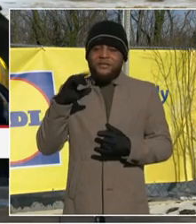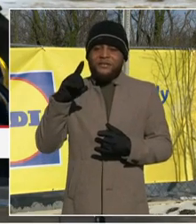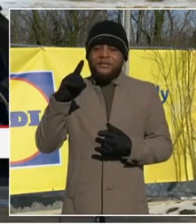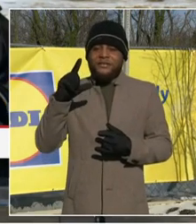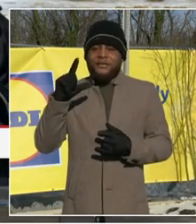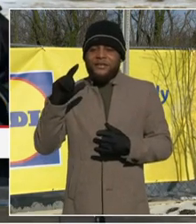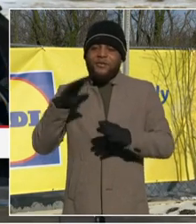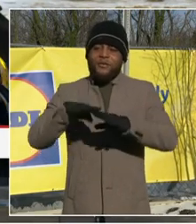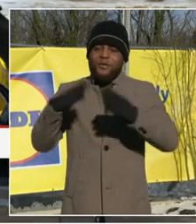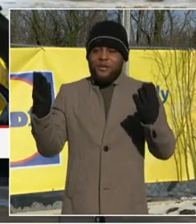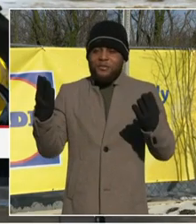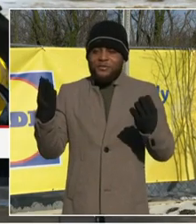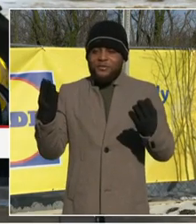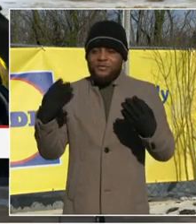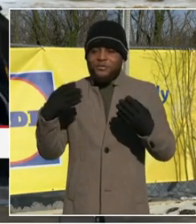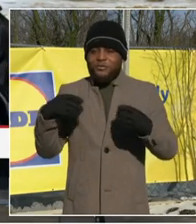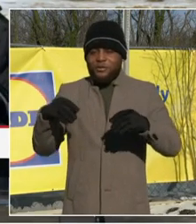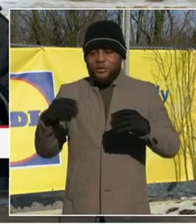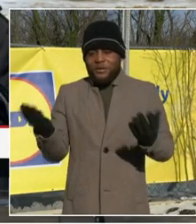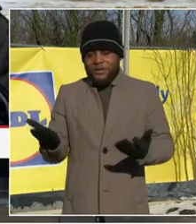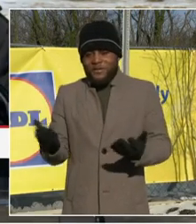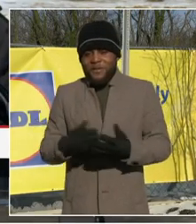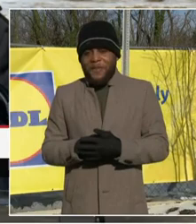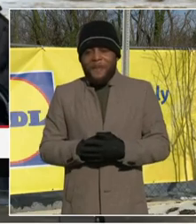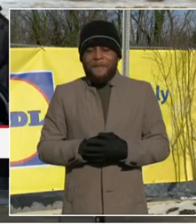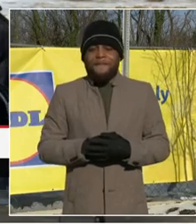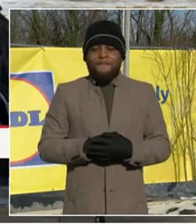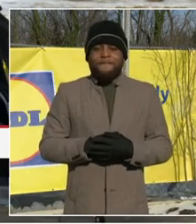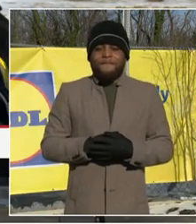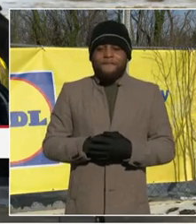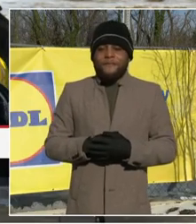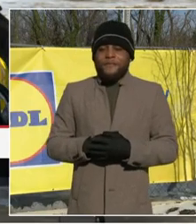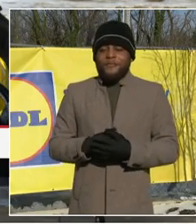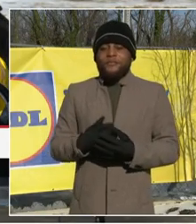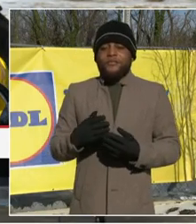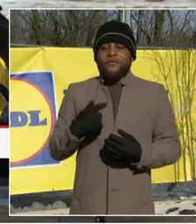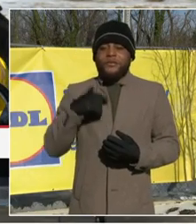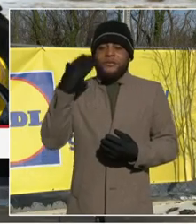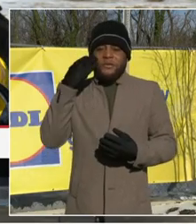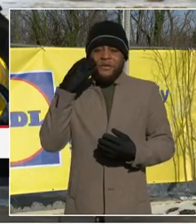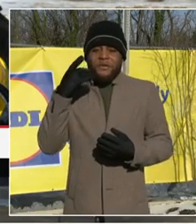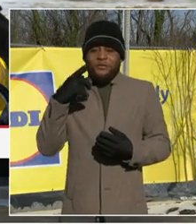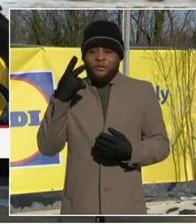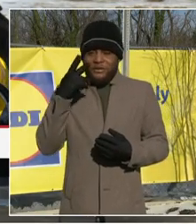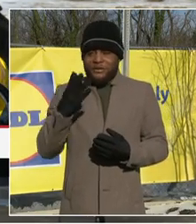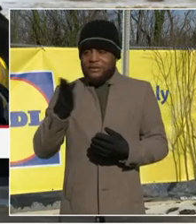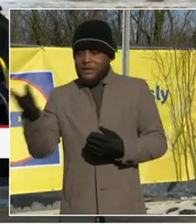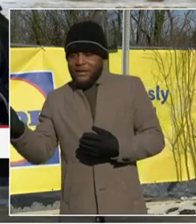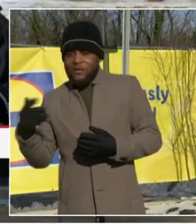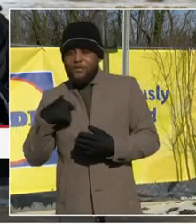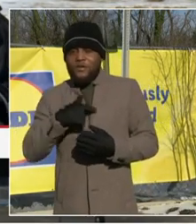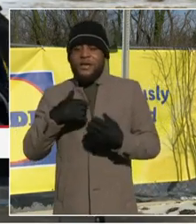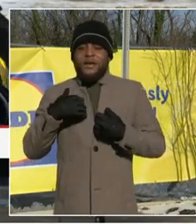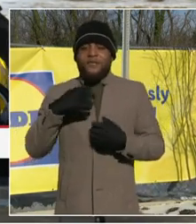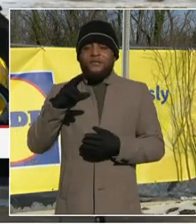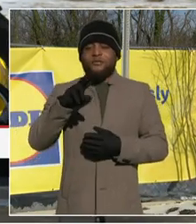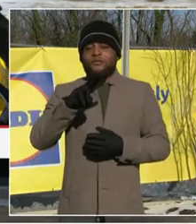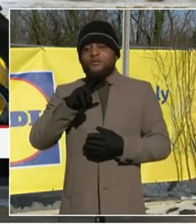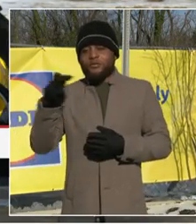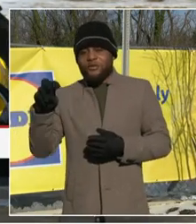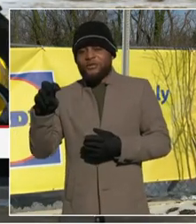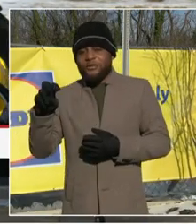also, in addition to that, already you see over on the side there, 263 residential units and more on the